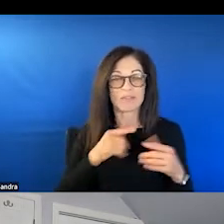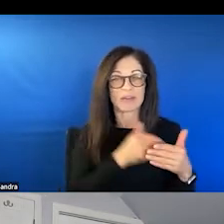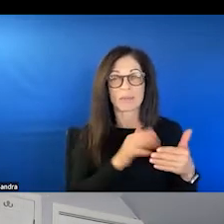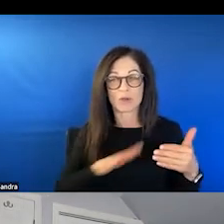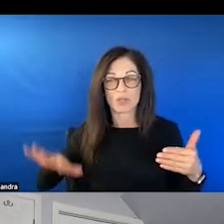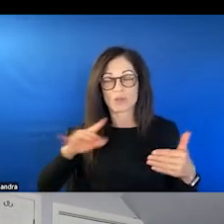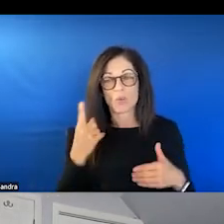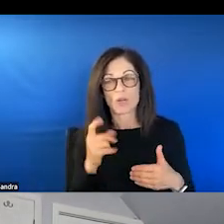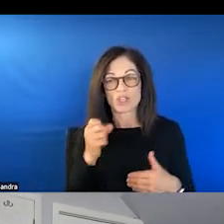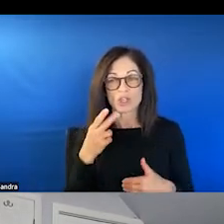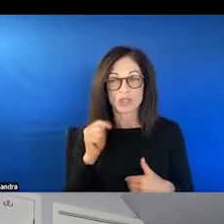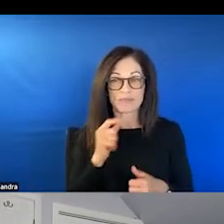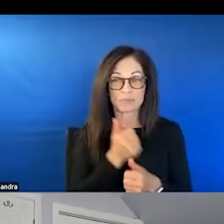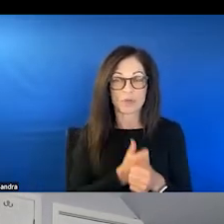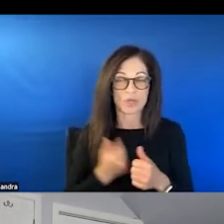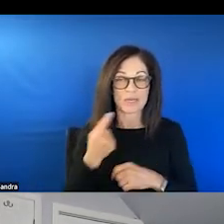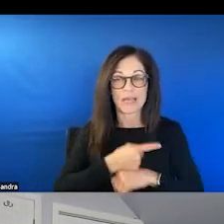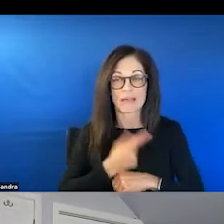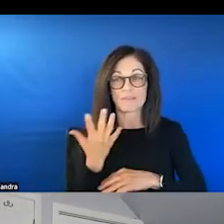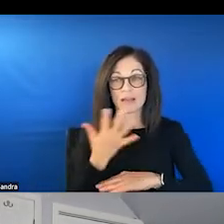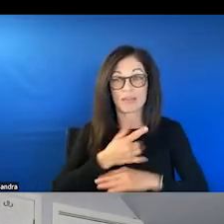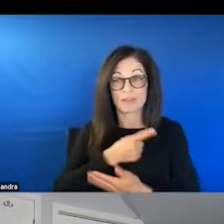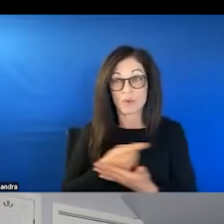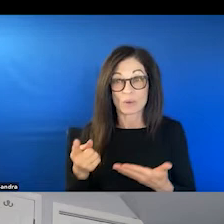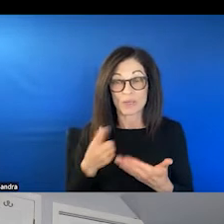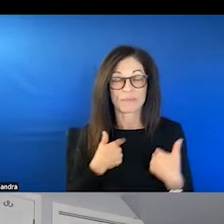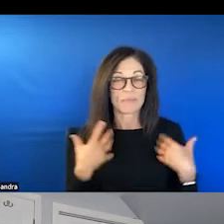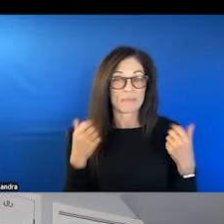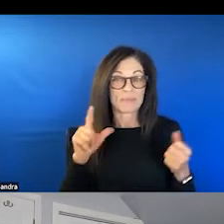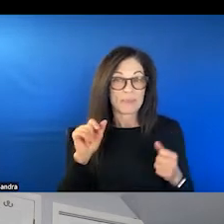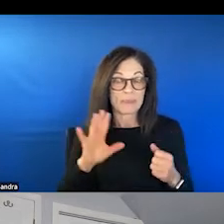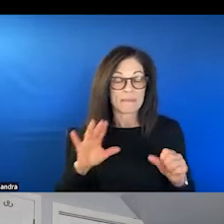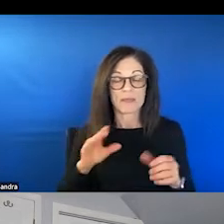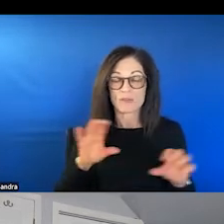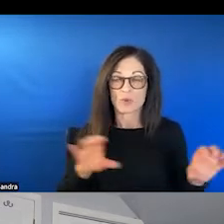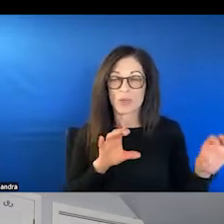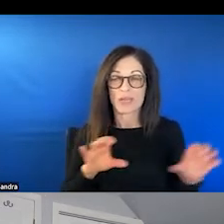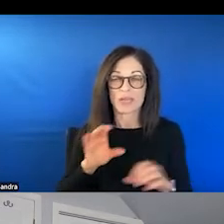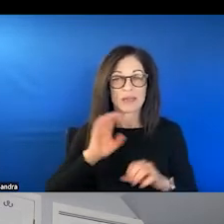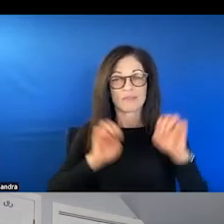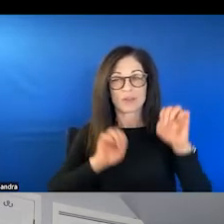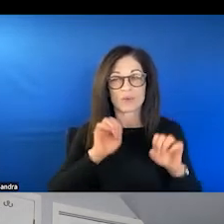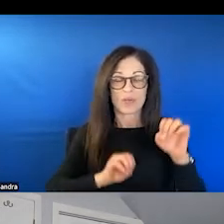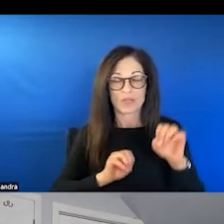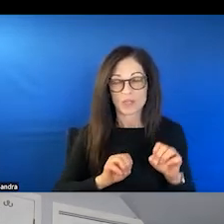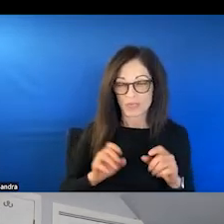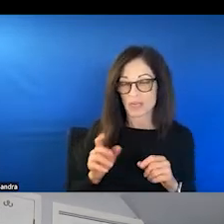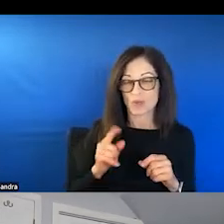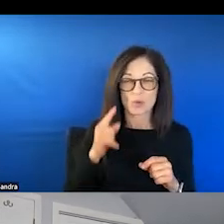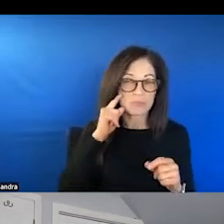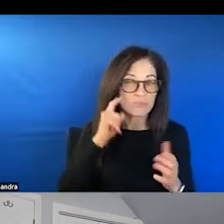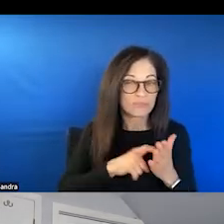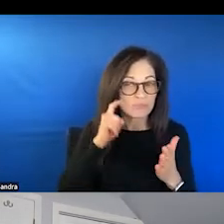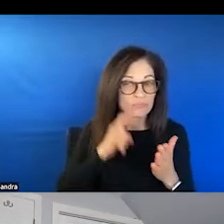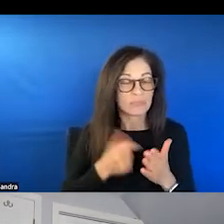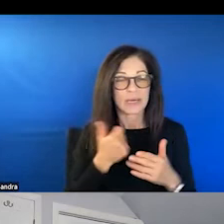5 days per week. And Health Lab is conducting an implementation evaluation to help the city identify issues before